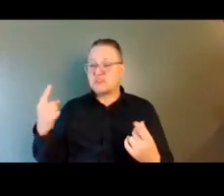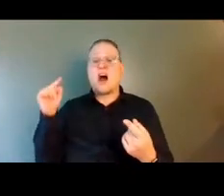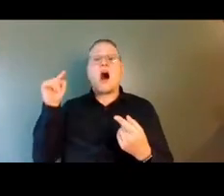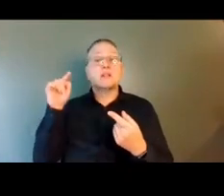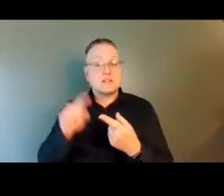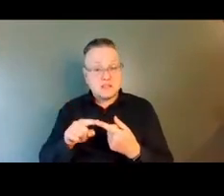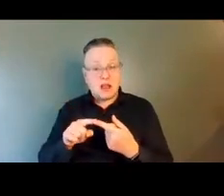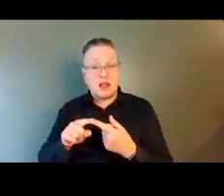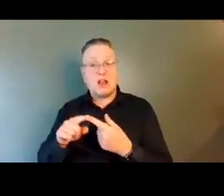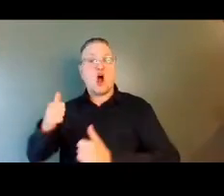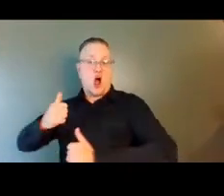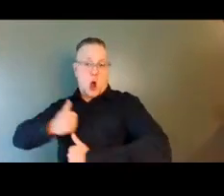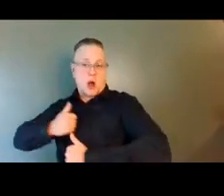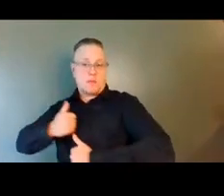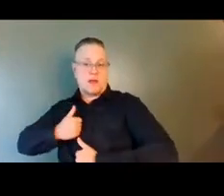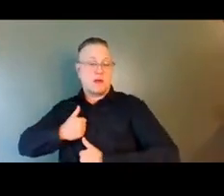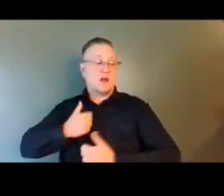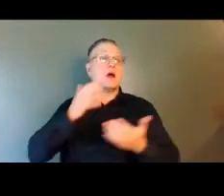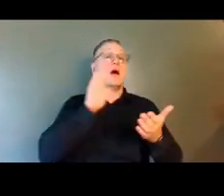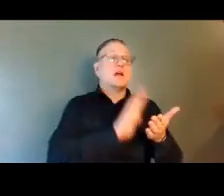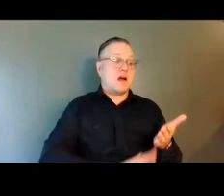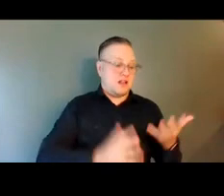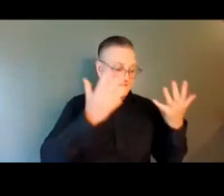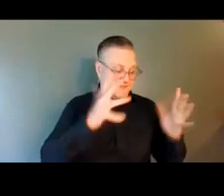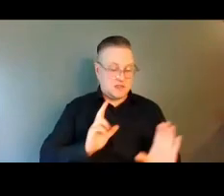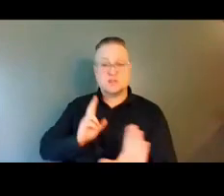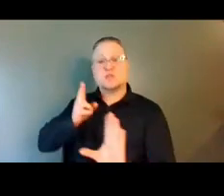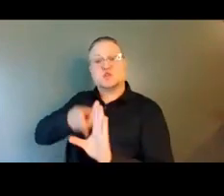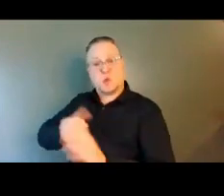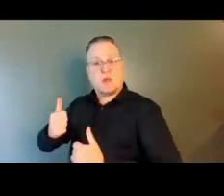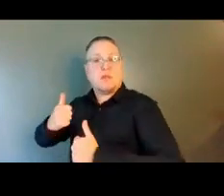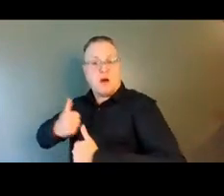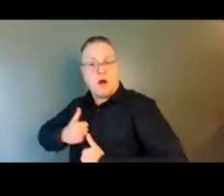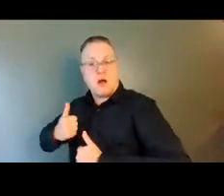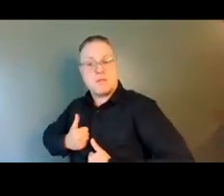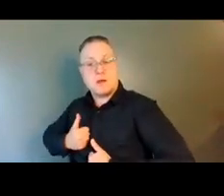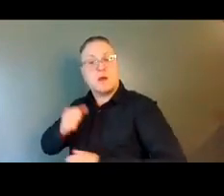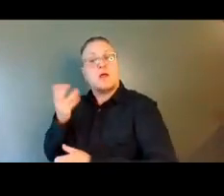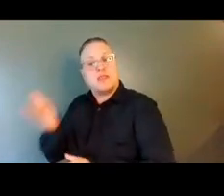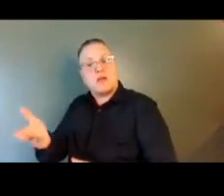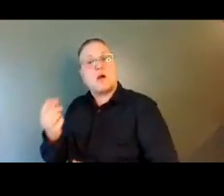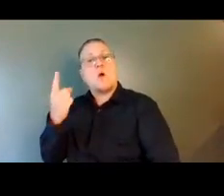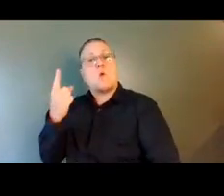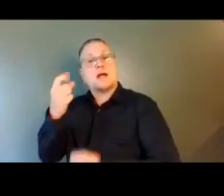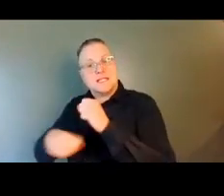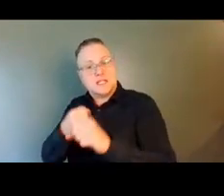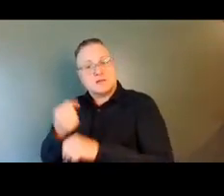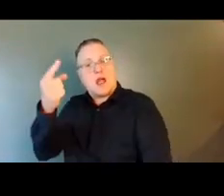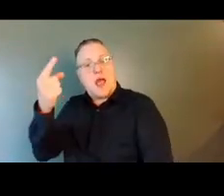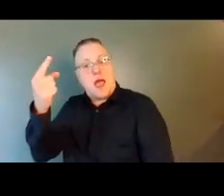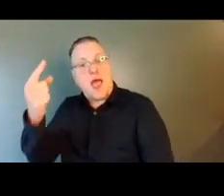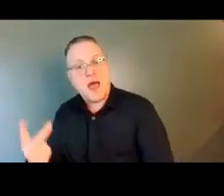served in the Army after graduating from college. During my 1.5 years of Army service,